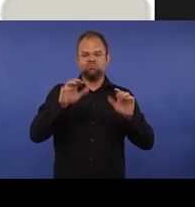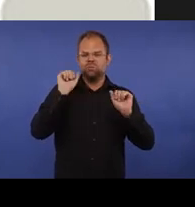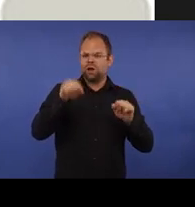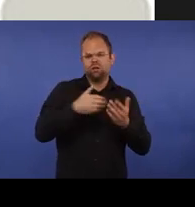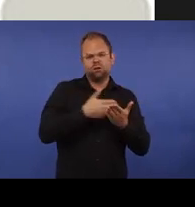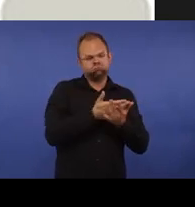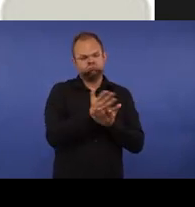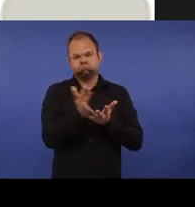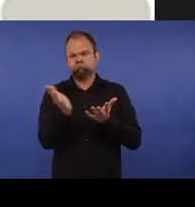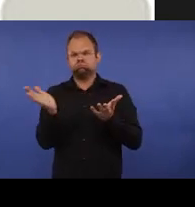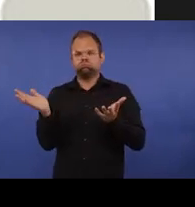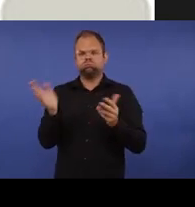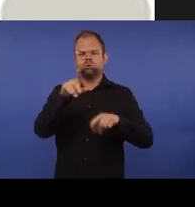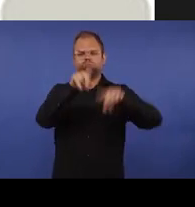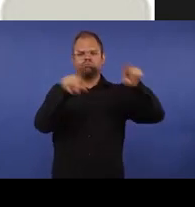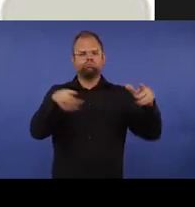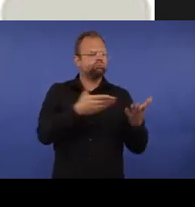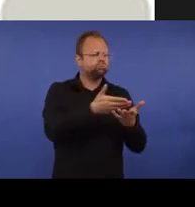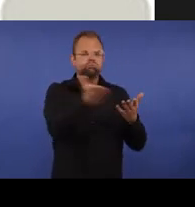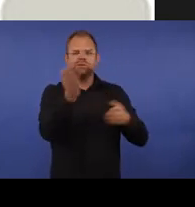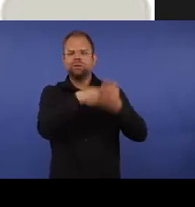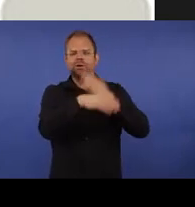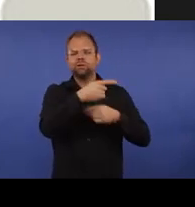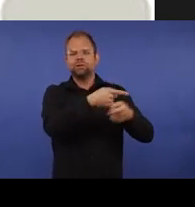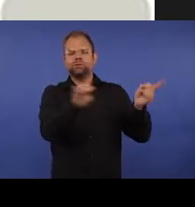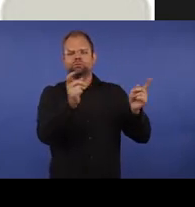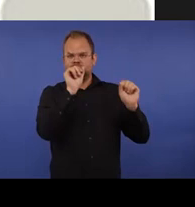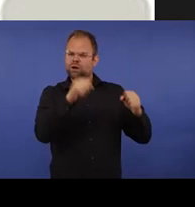communicate. So this is the way